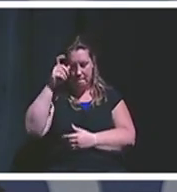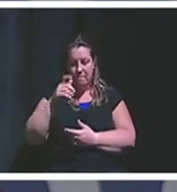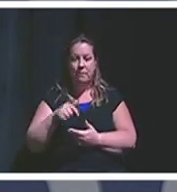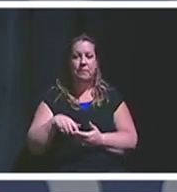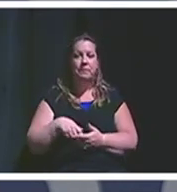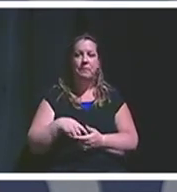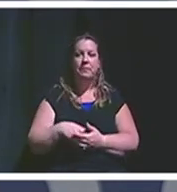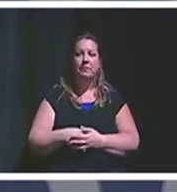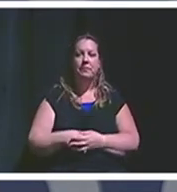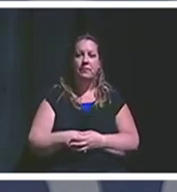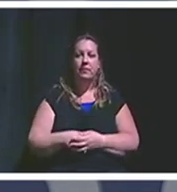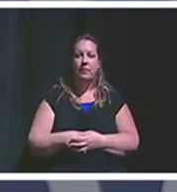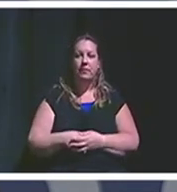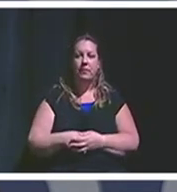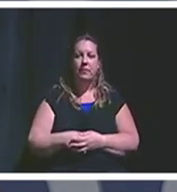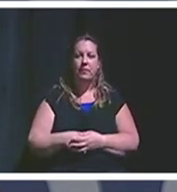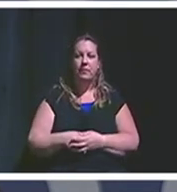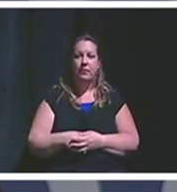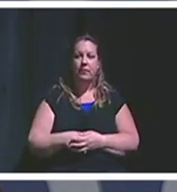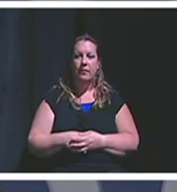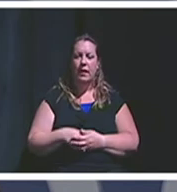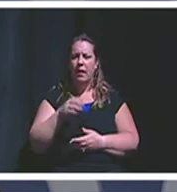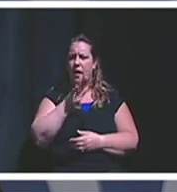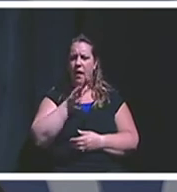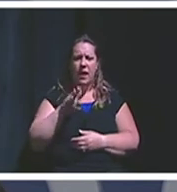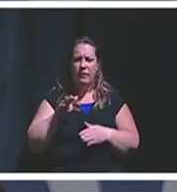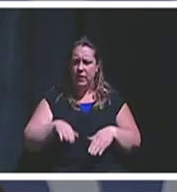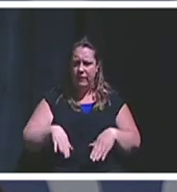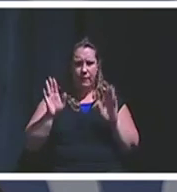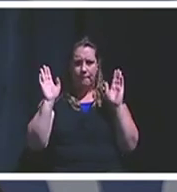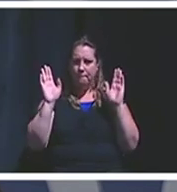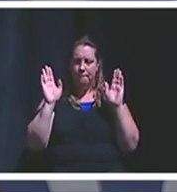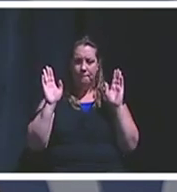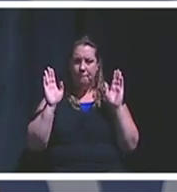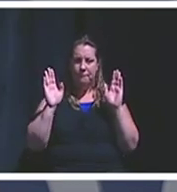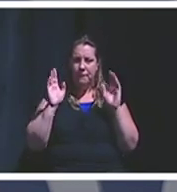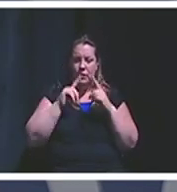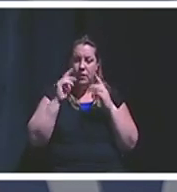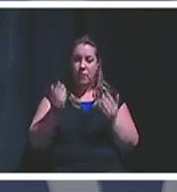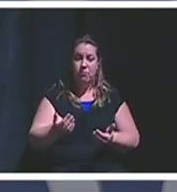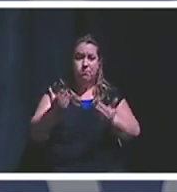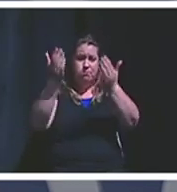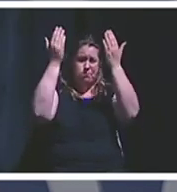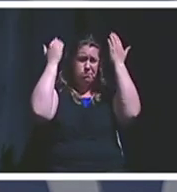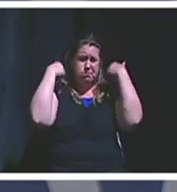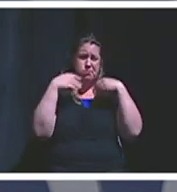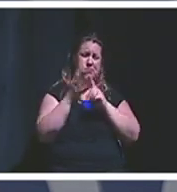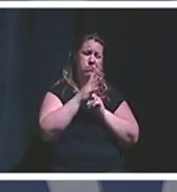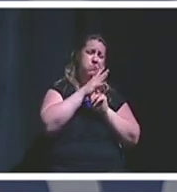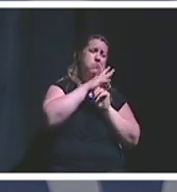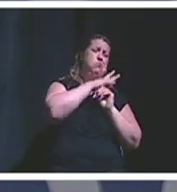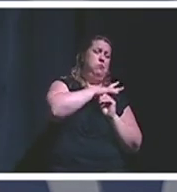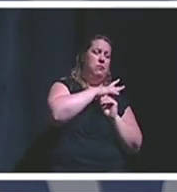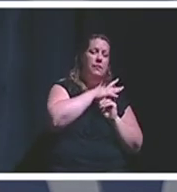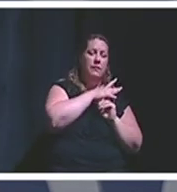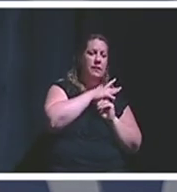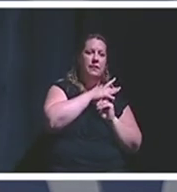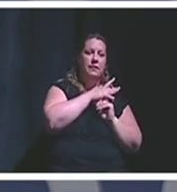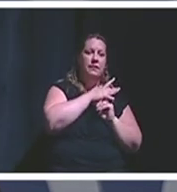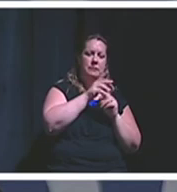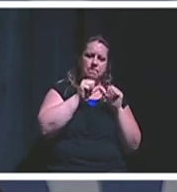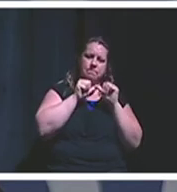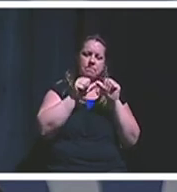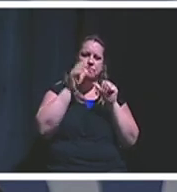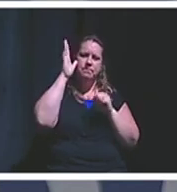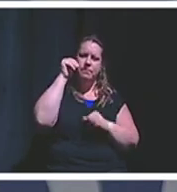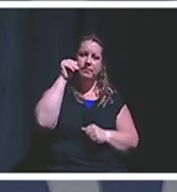force. Never yield to the apparently overwhelming might of the enemy. Graduates, never